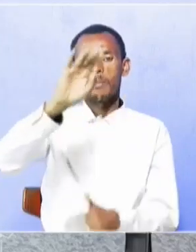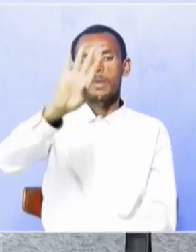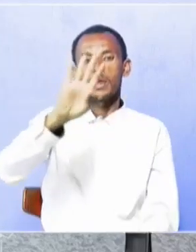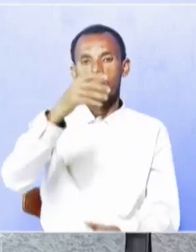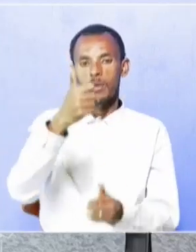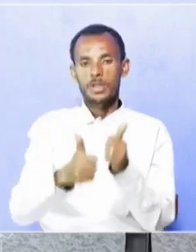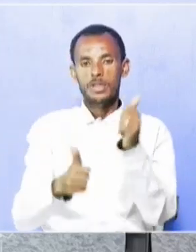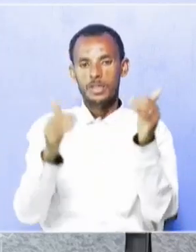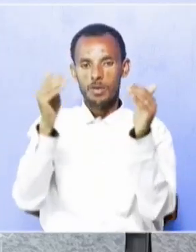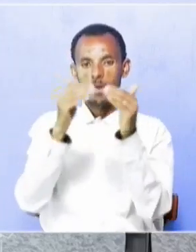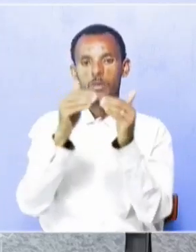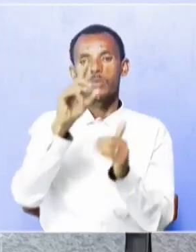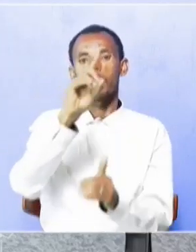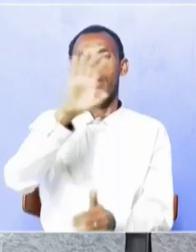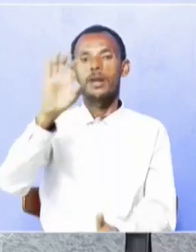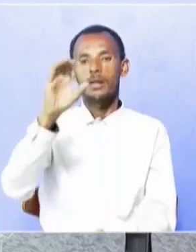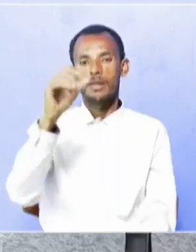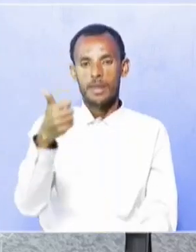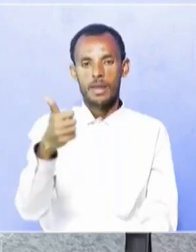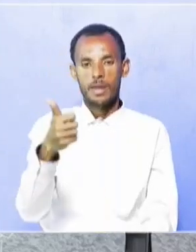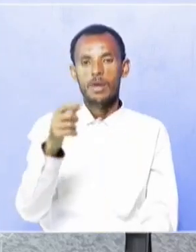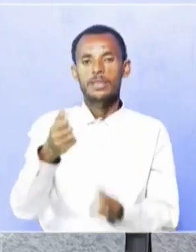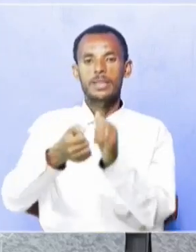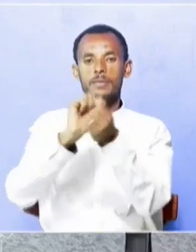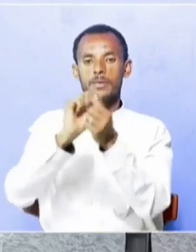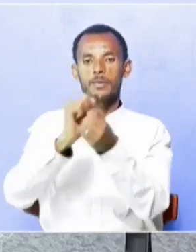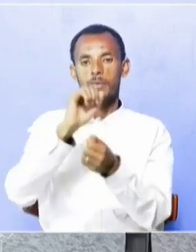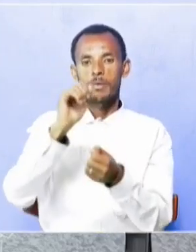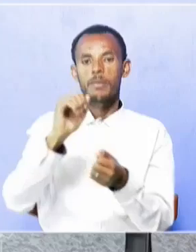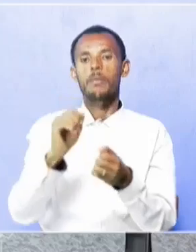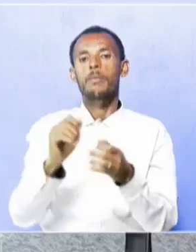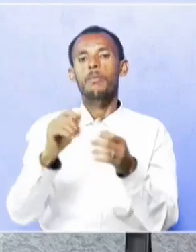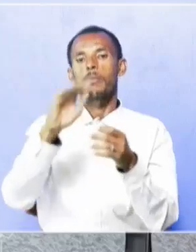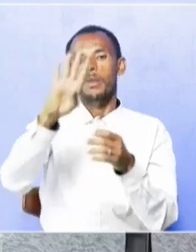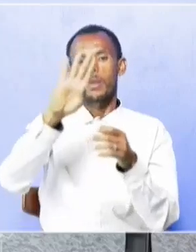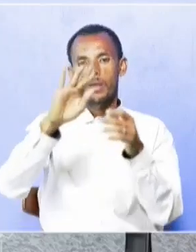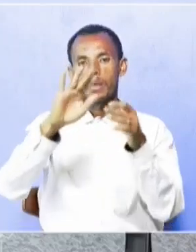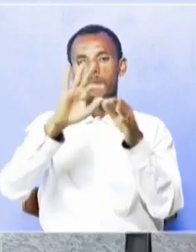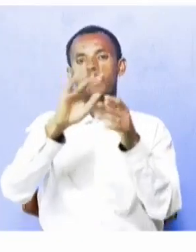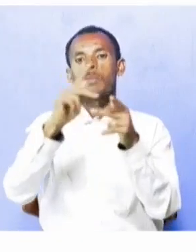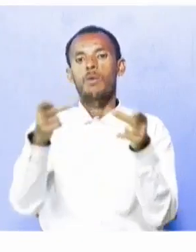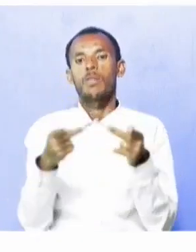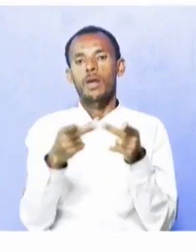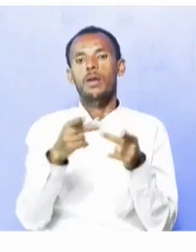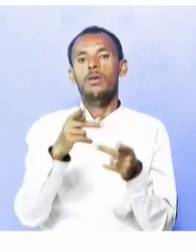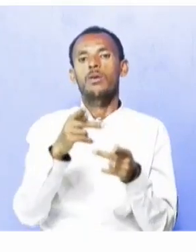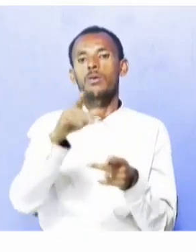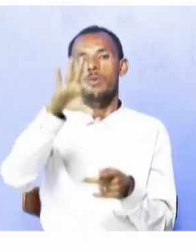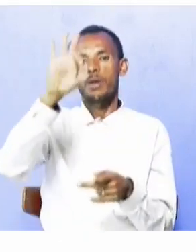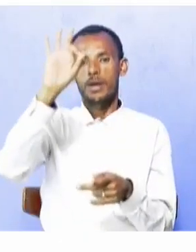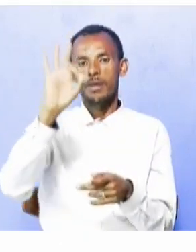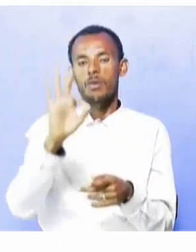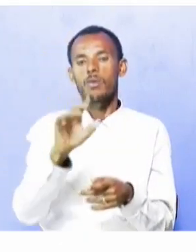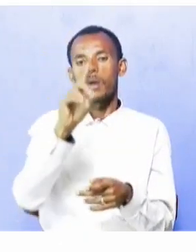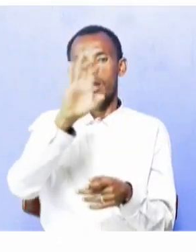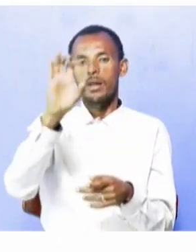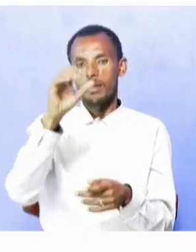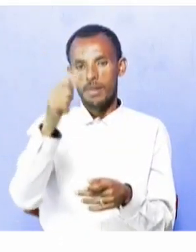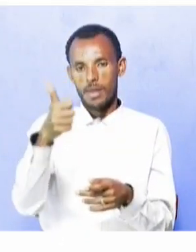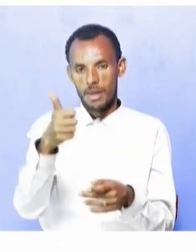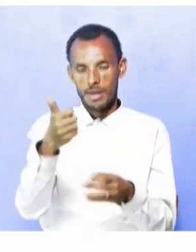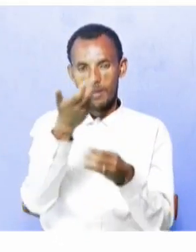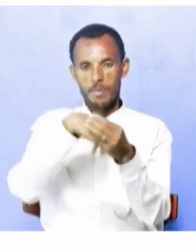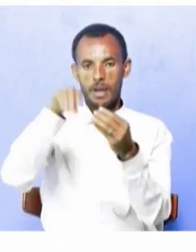is 110. So you can substitute in place of B 110. This gives us 110